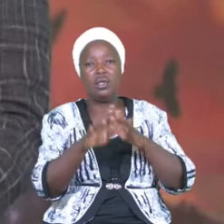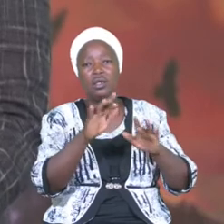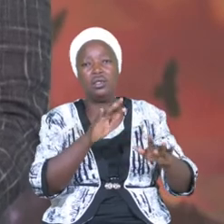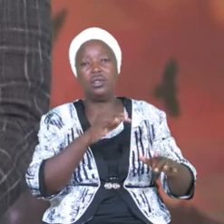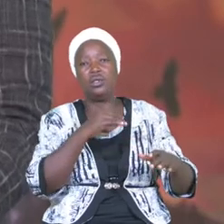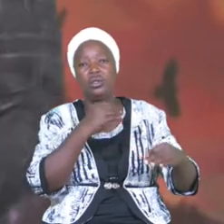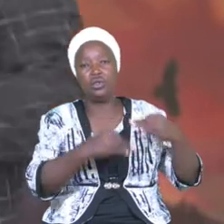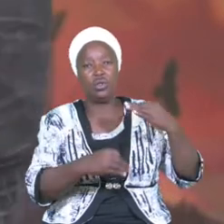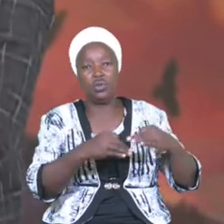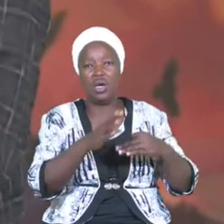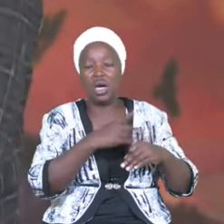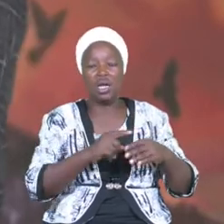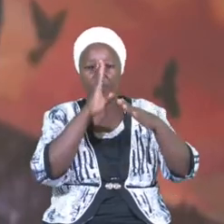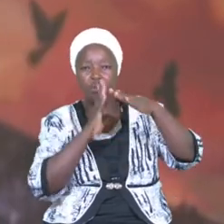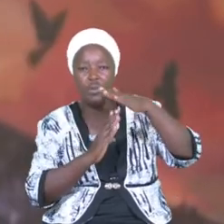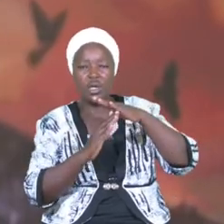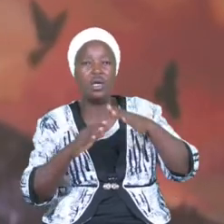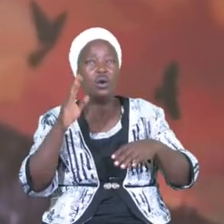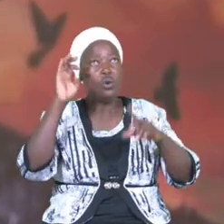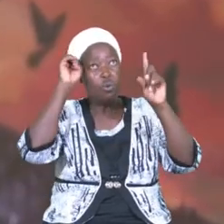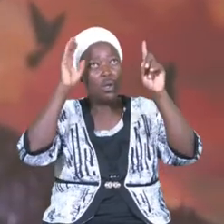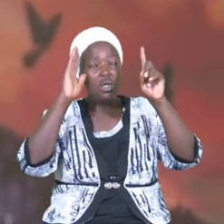way. Look at verse 10.